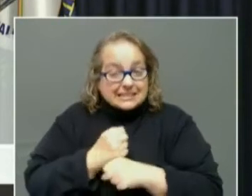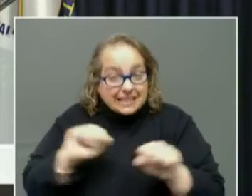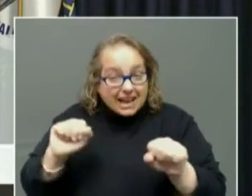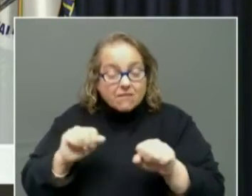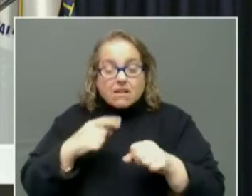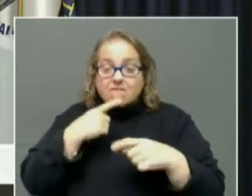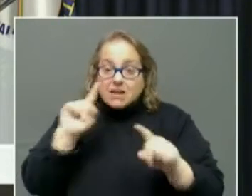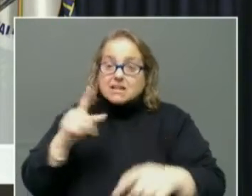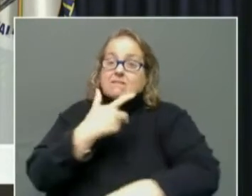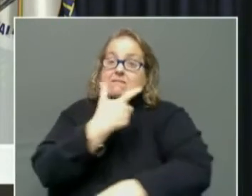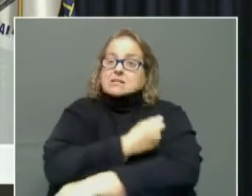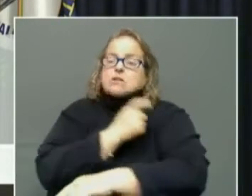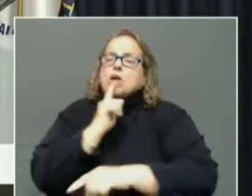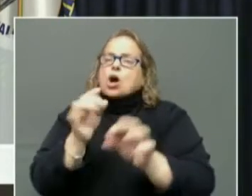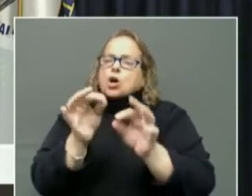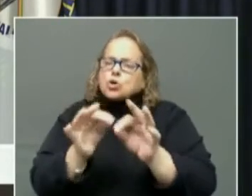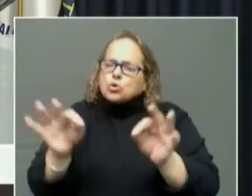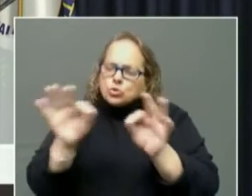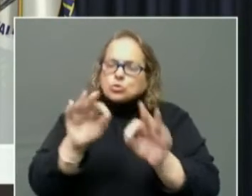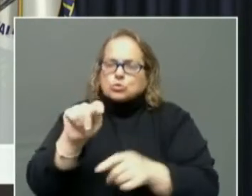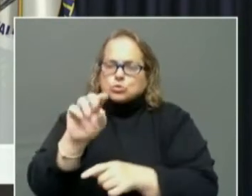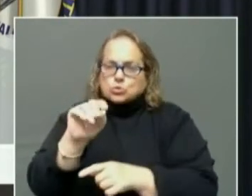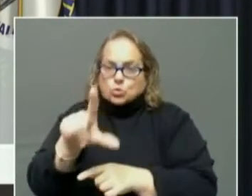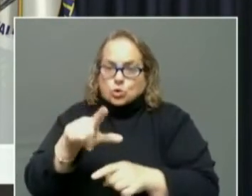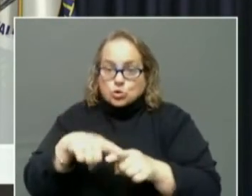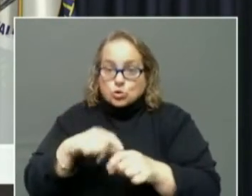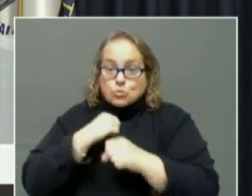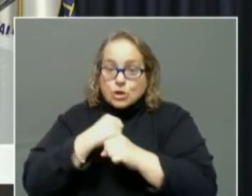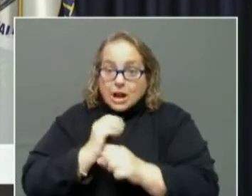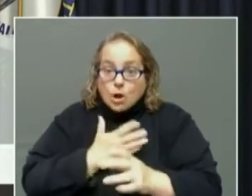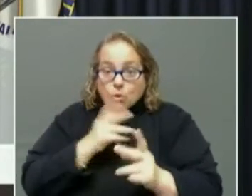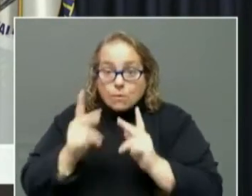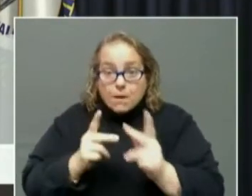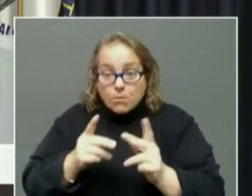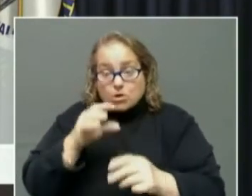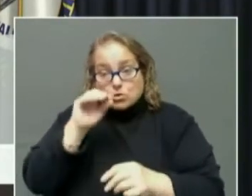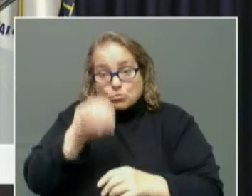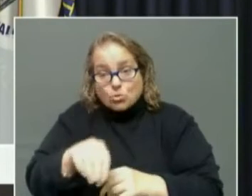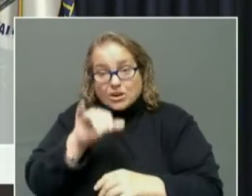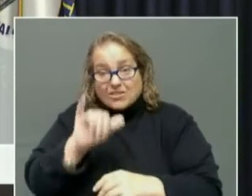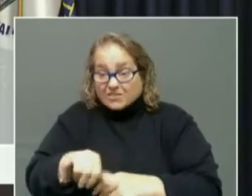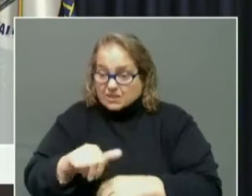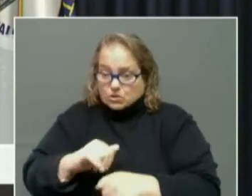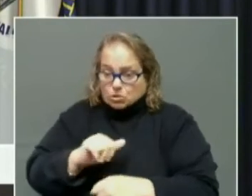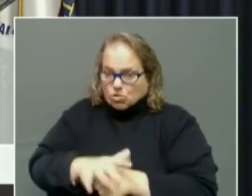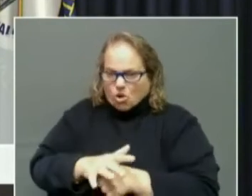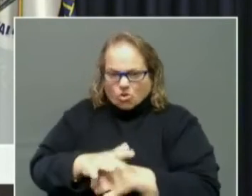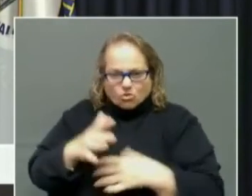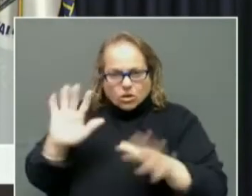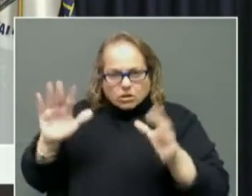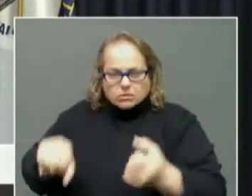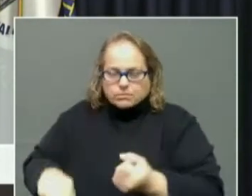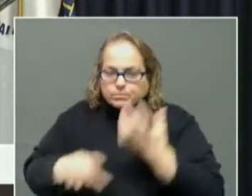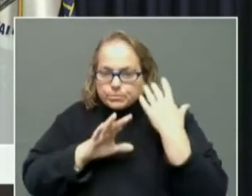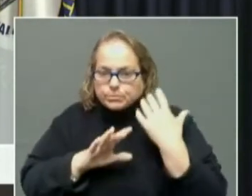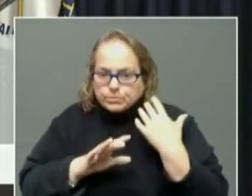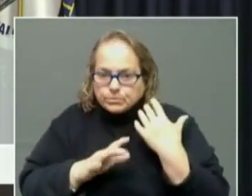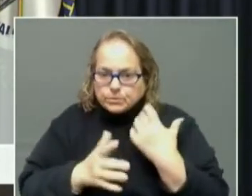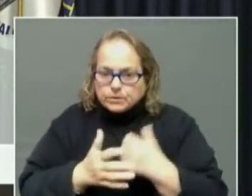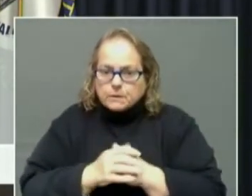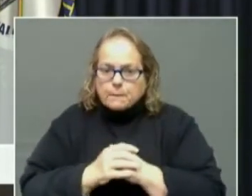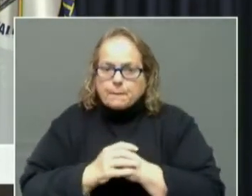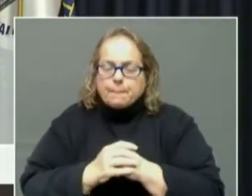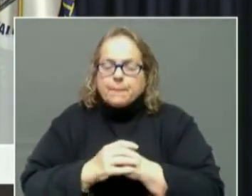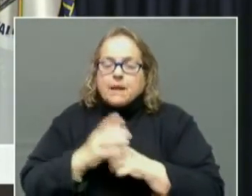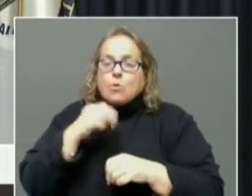are a critical tool to protecting our people and putting this pandemic behind us. We remain committed to keeping you informed and